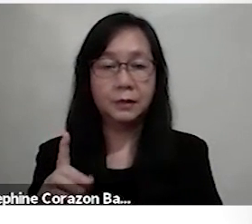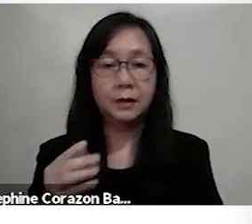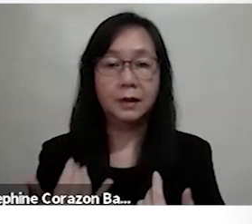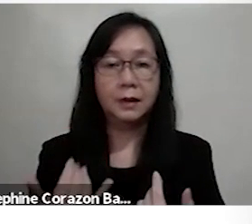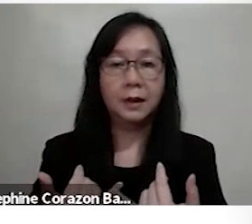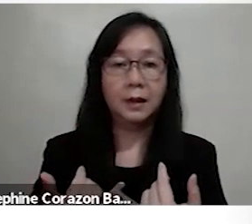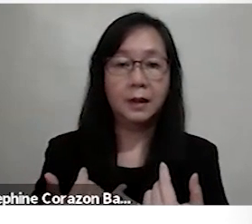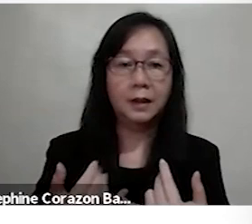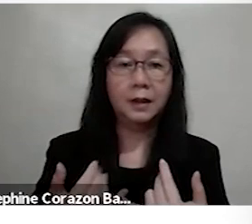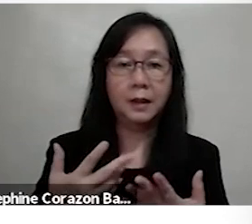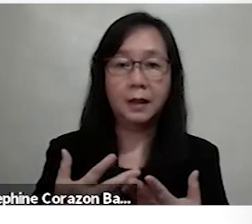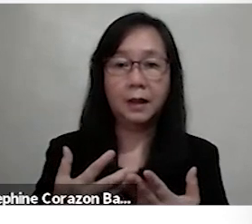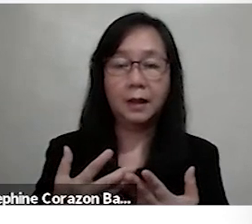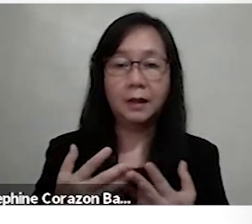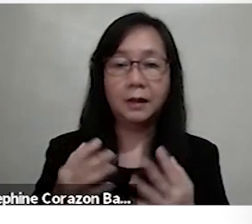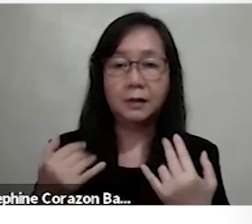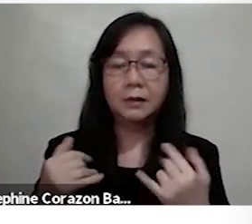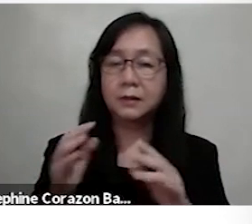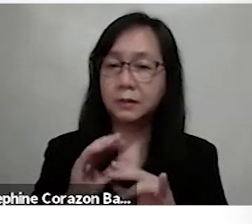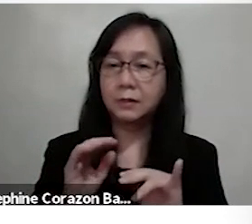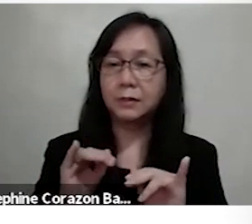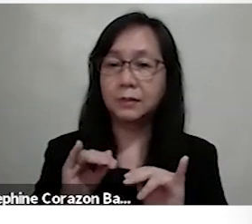conducting a workshop, both